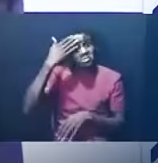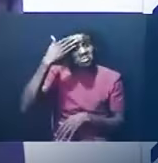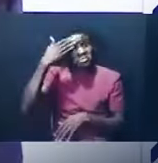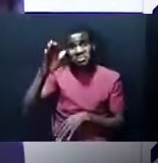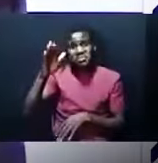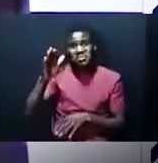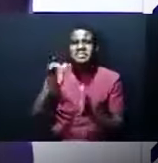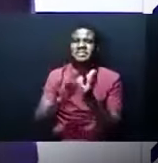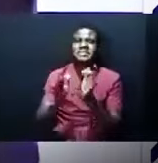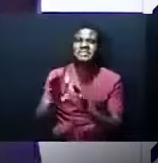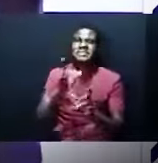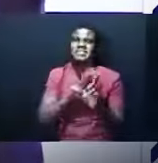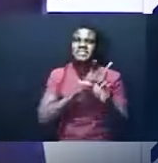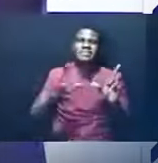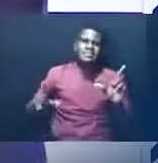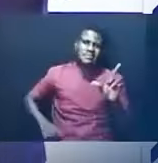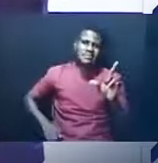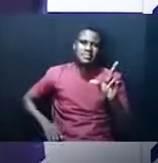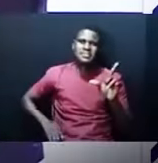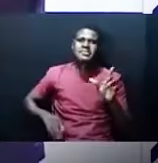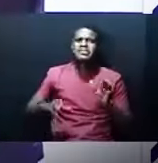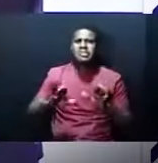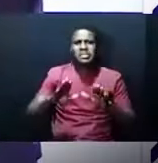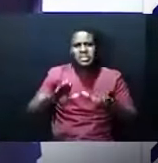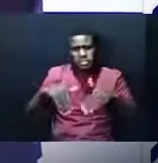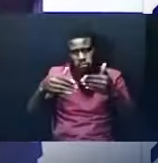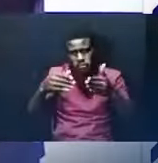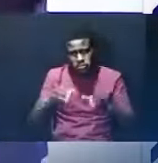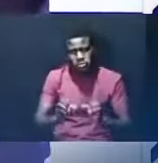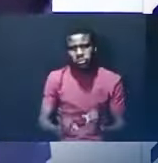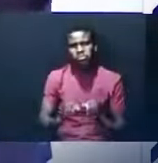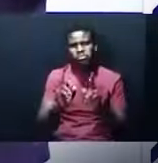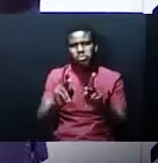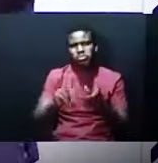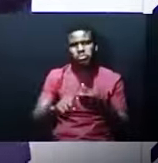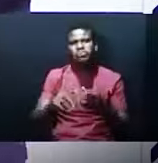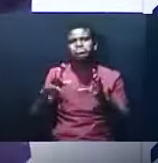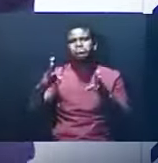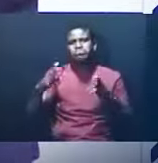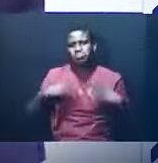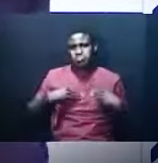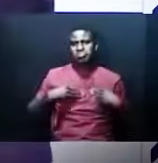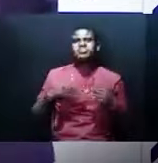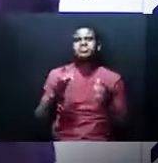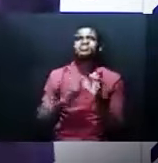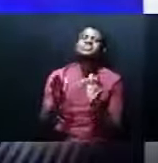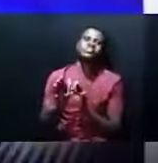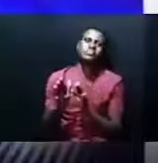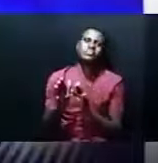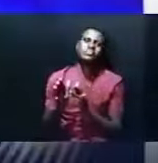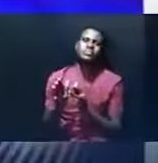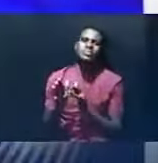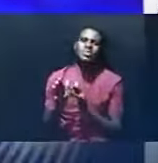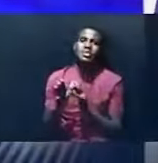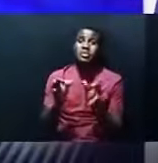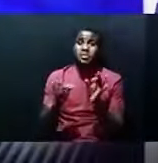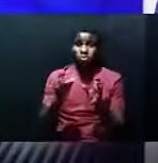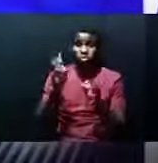as Lord, I want to give you an opportunity to receive him tonight. If